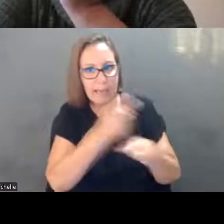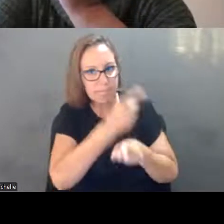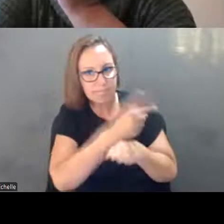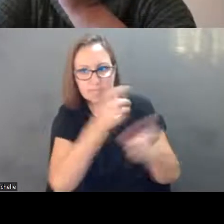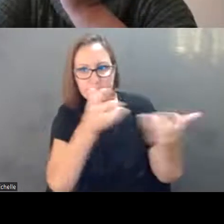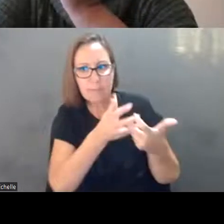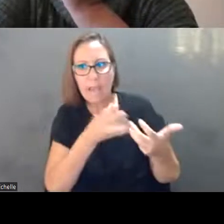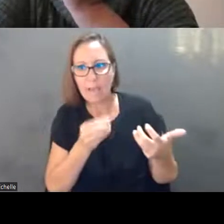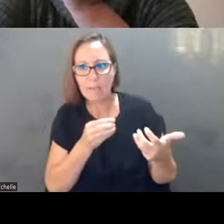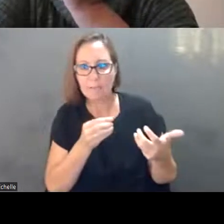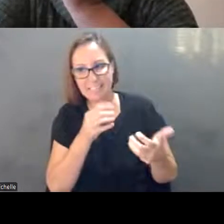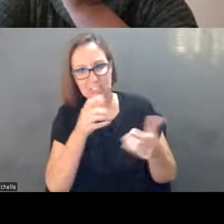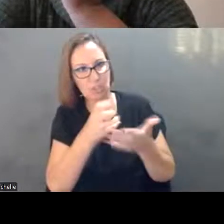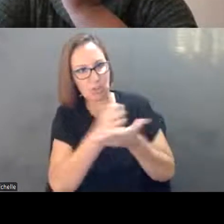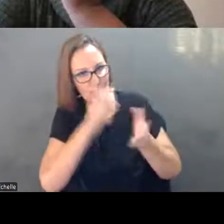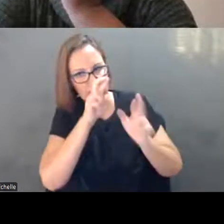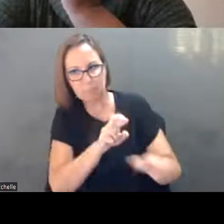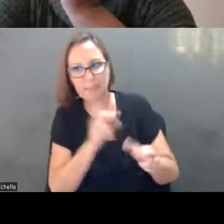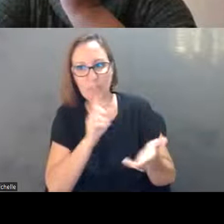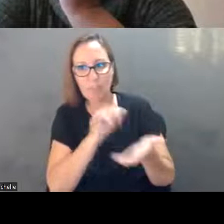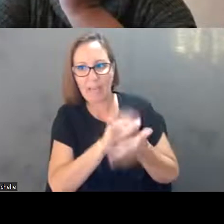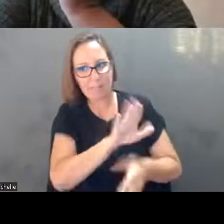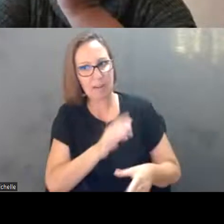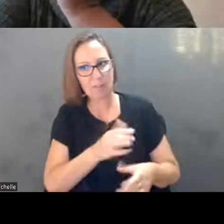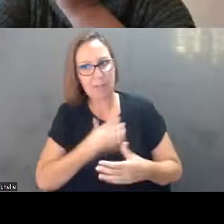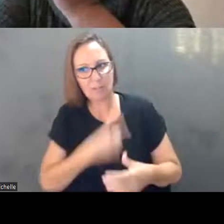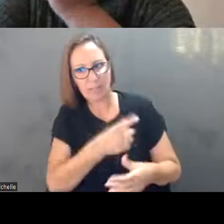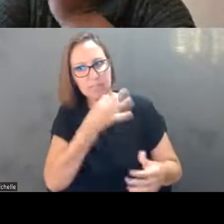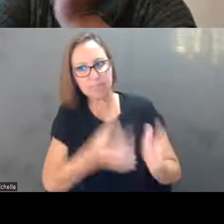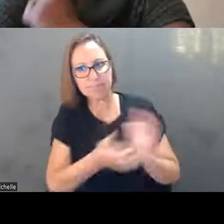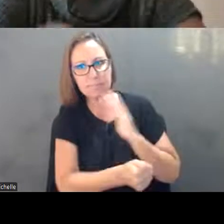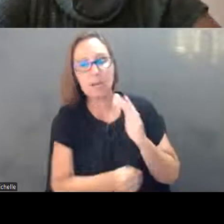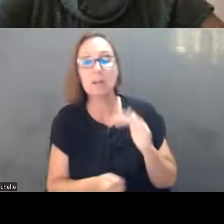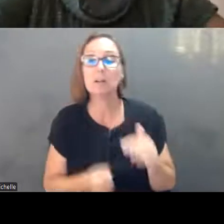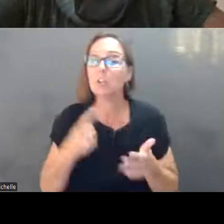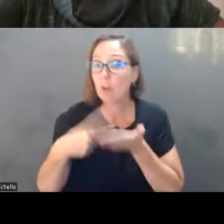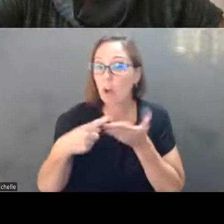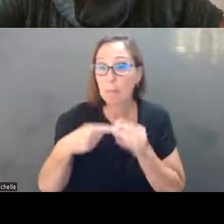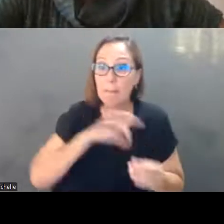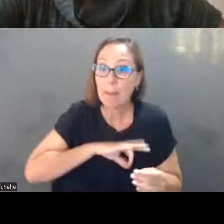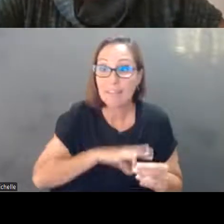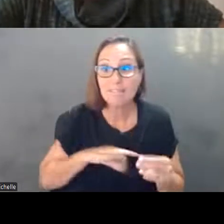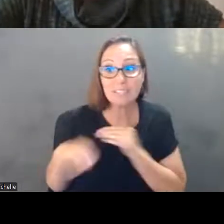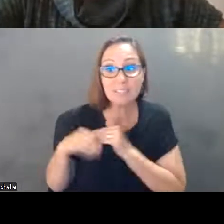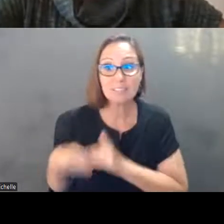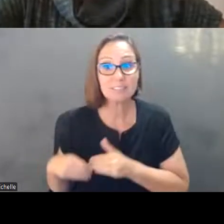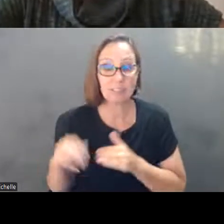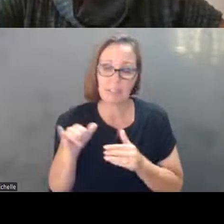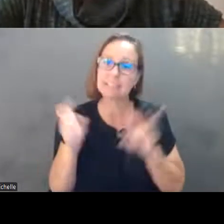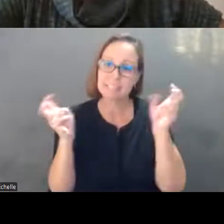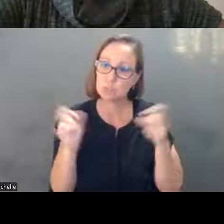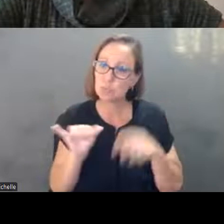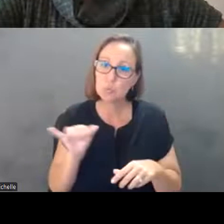us. We could talk about other things like fringe benefits. Those are an issue. And many